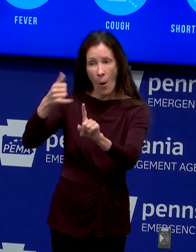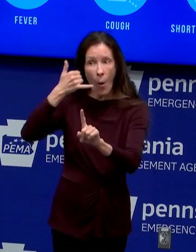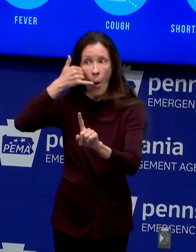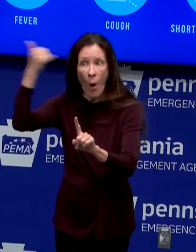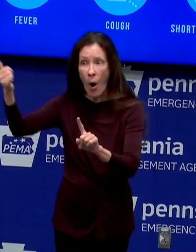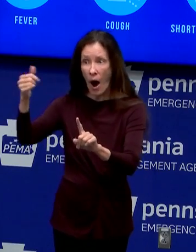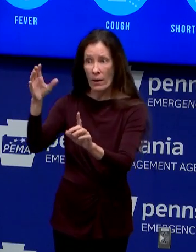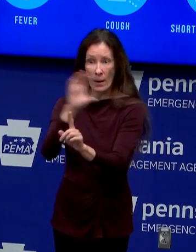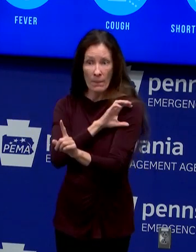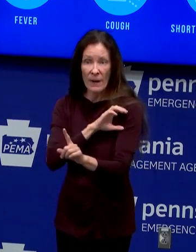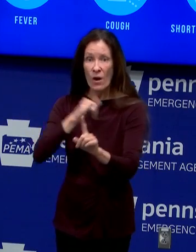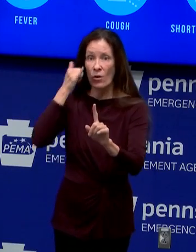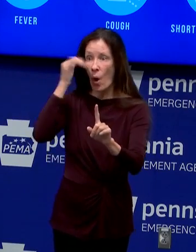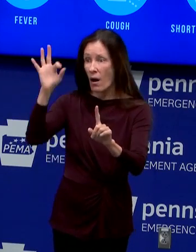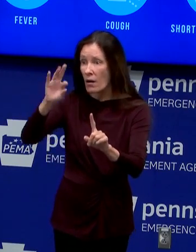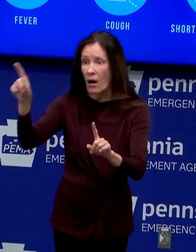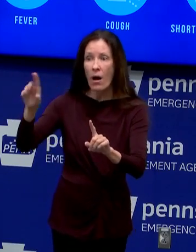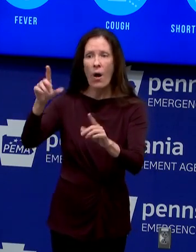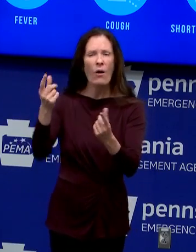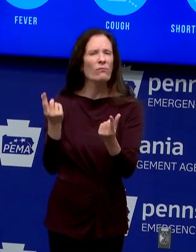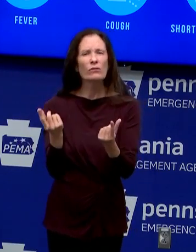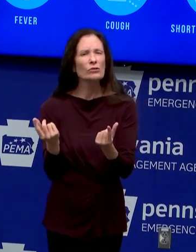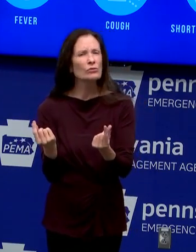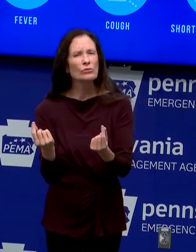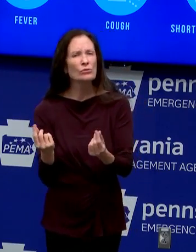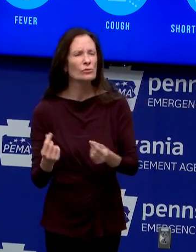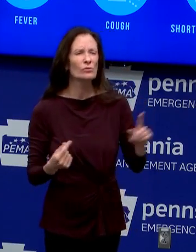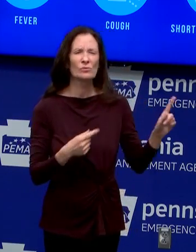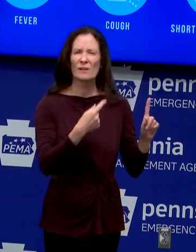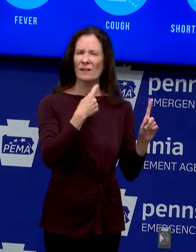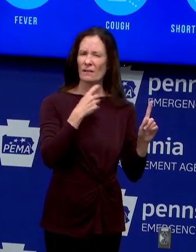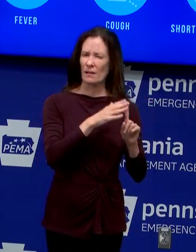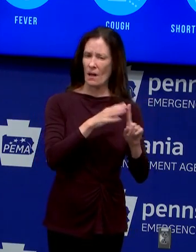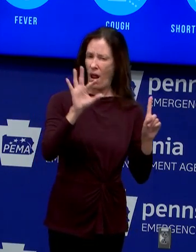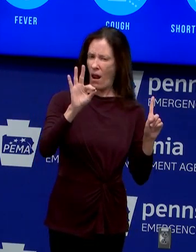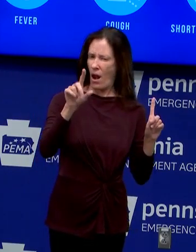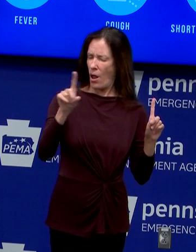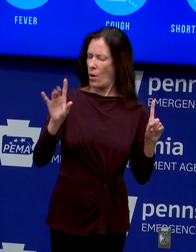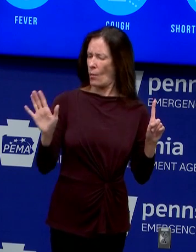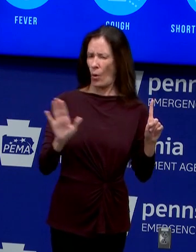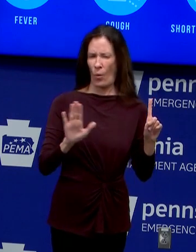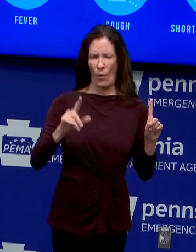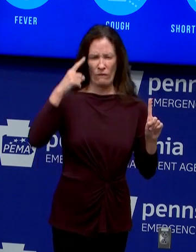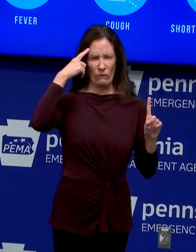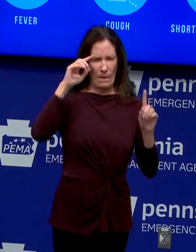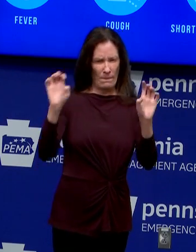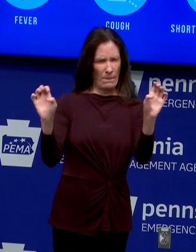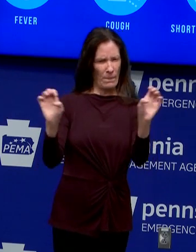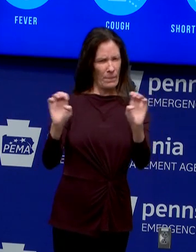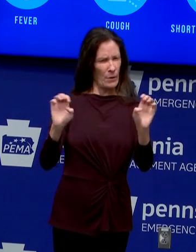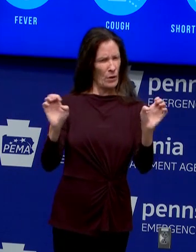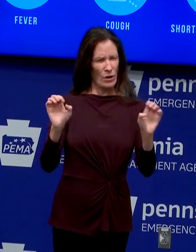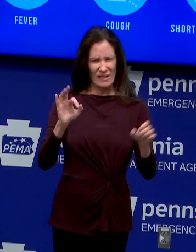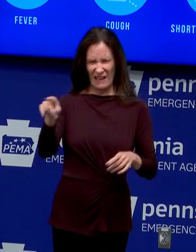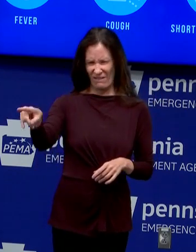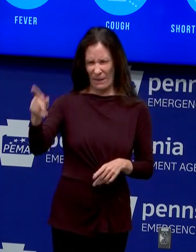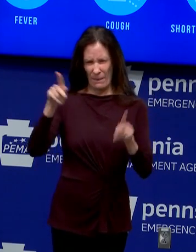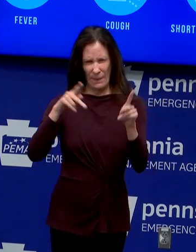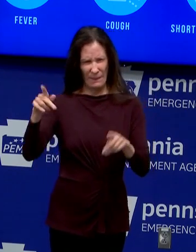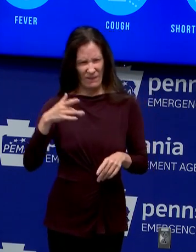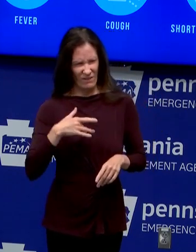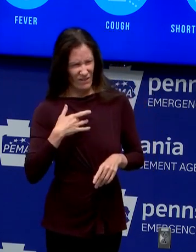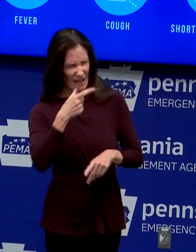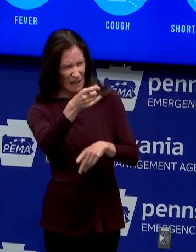any type of emergency, call 911. I think that if there are concerns about businesses, then